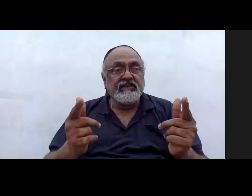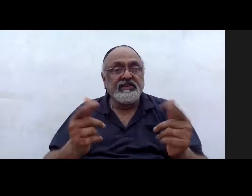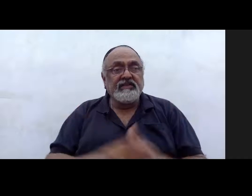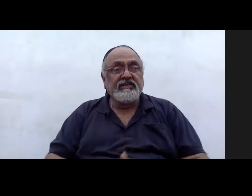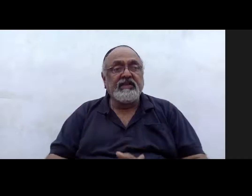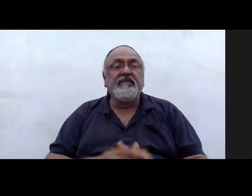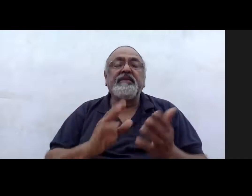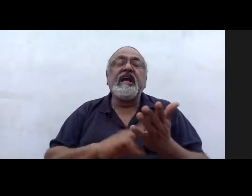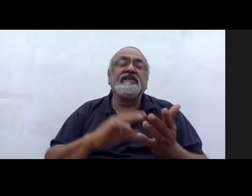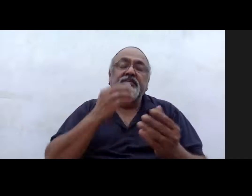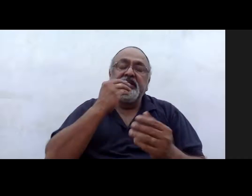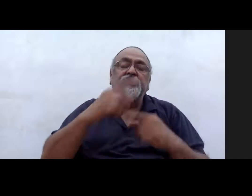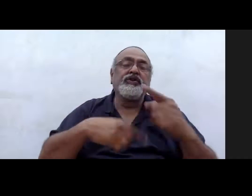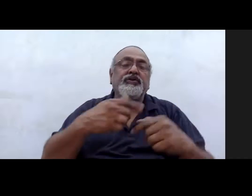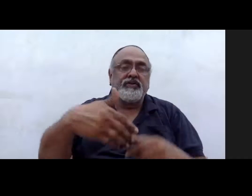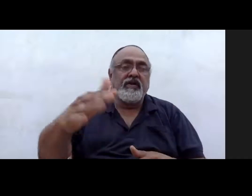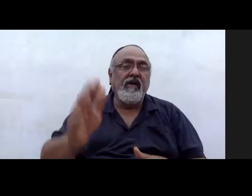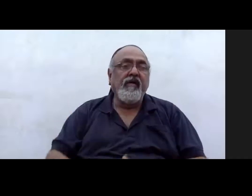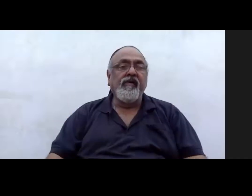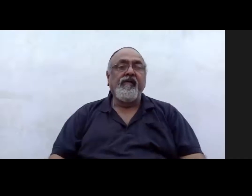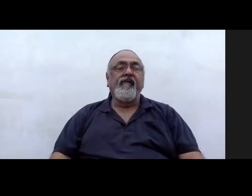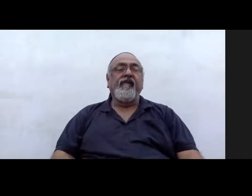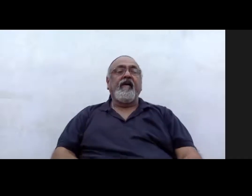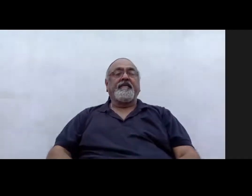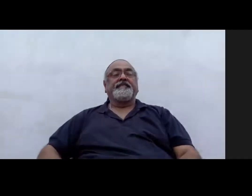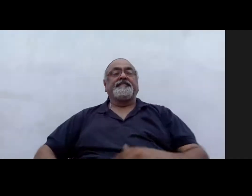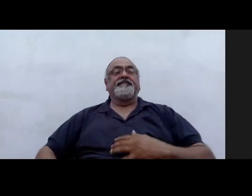continue. Yeah, thank you, Akshay.